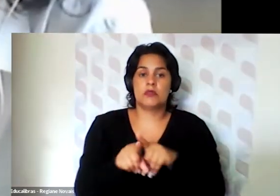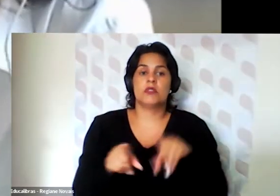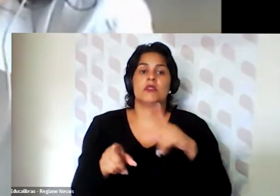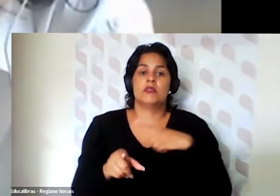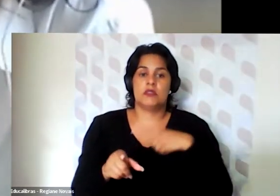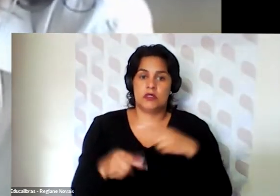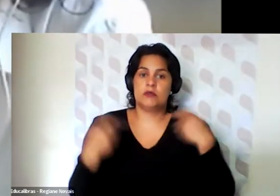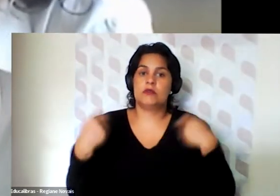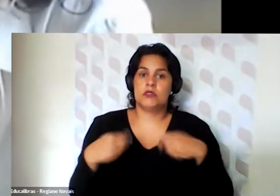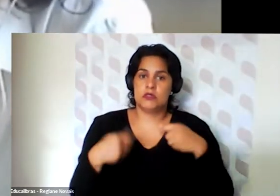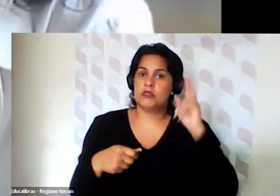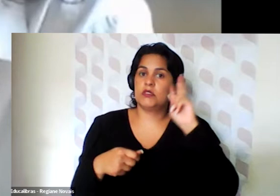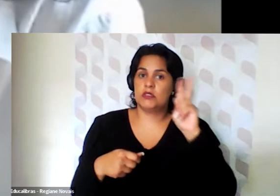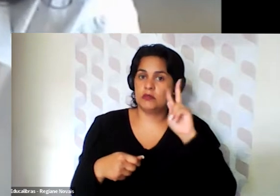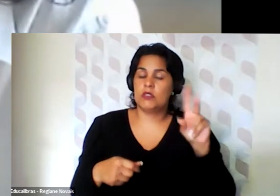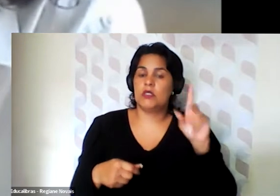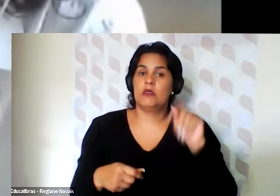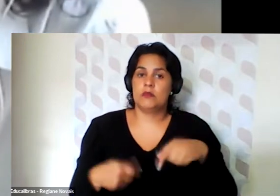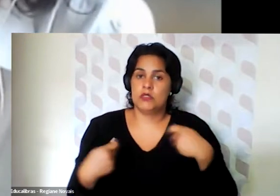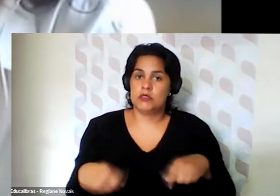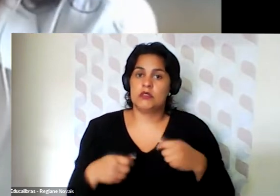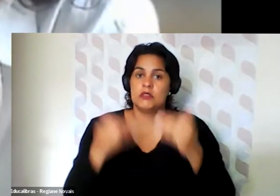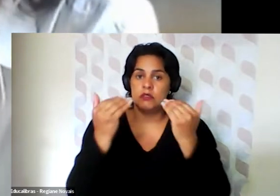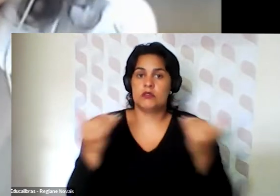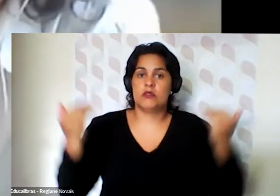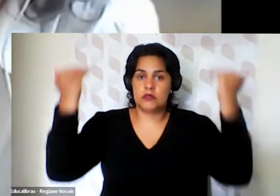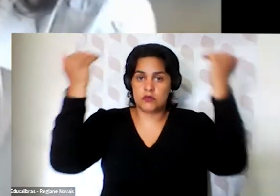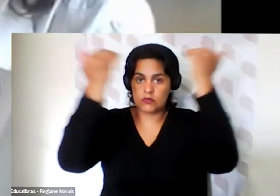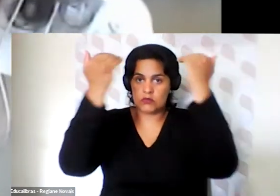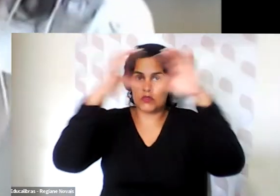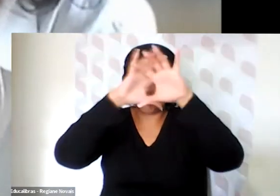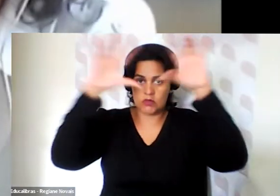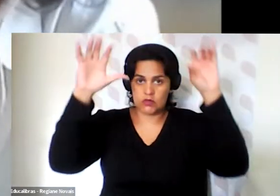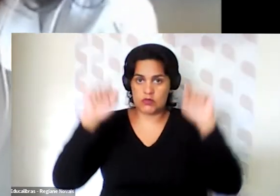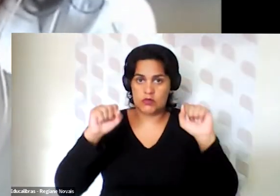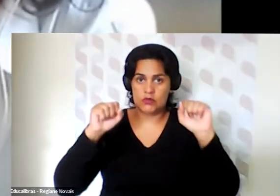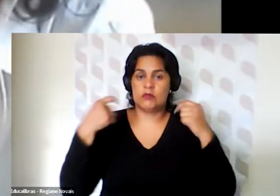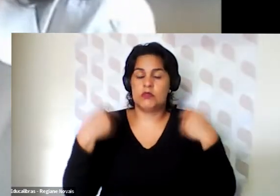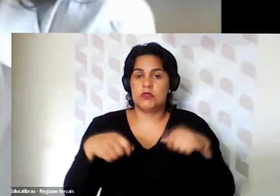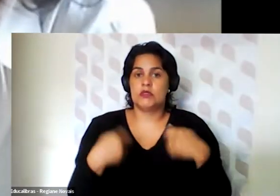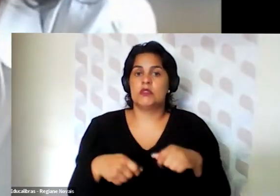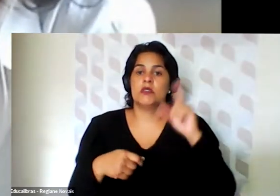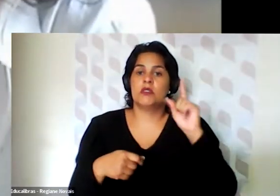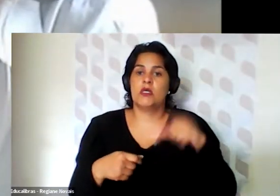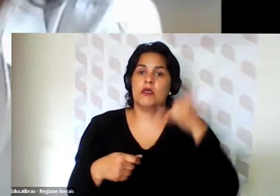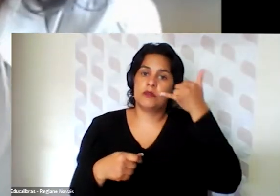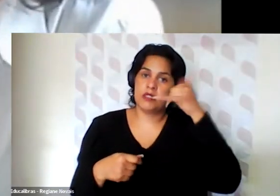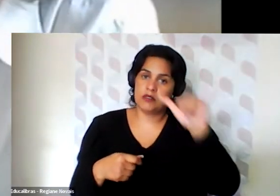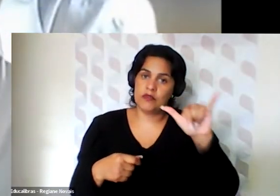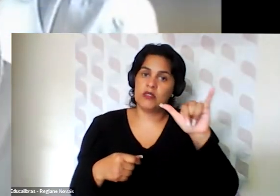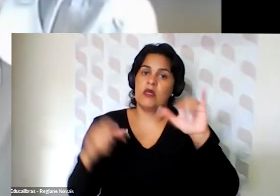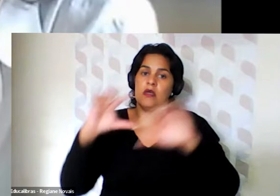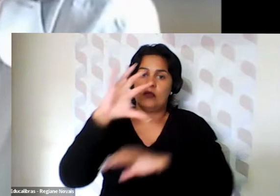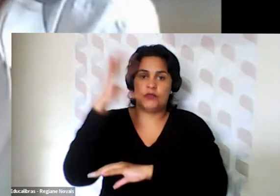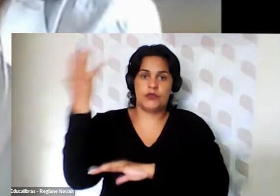in dealing with such pressing issues and this mentioned lack of commitment impacts the most vulnerable even more. We're talking